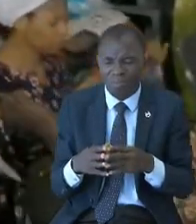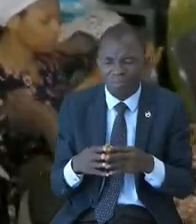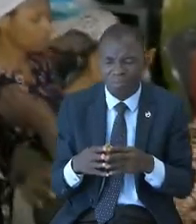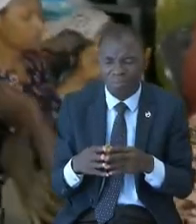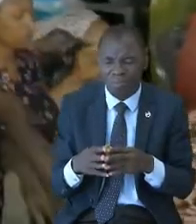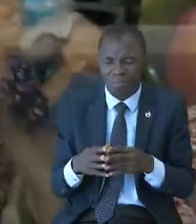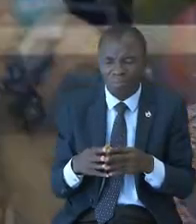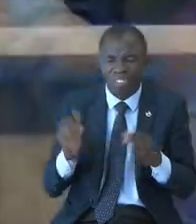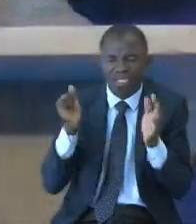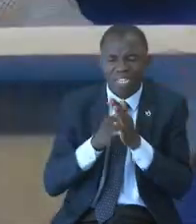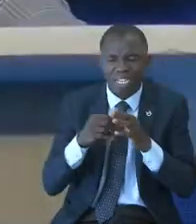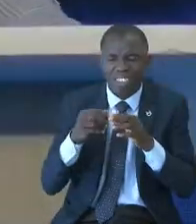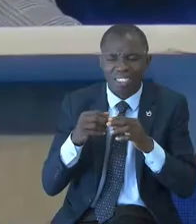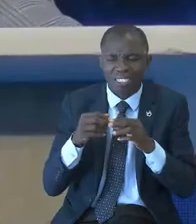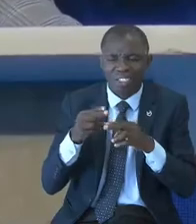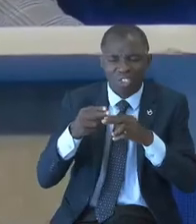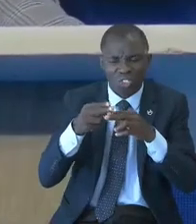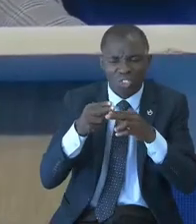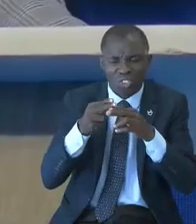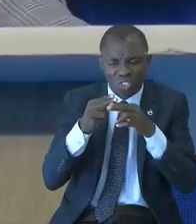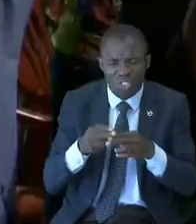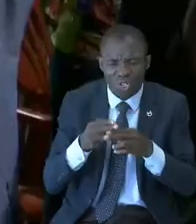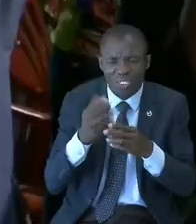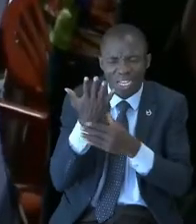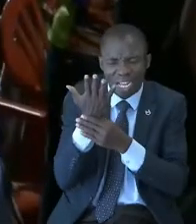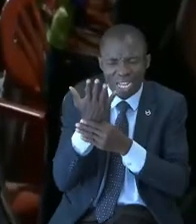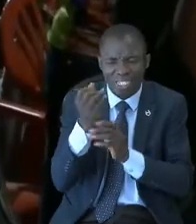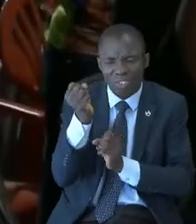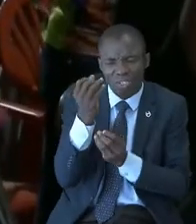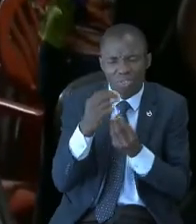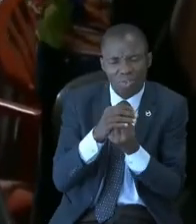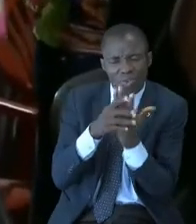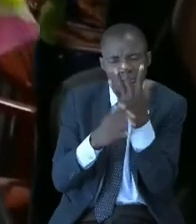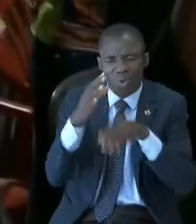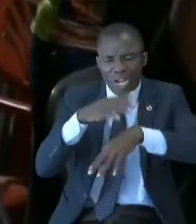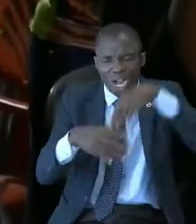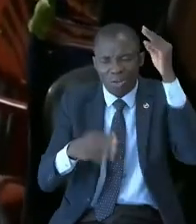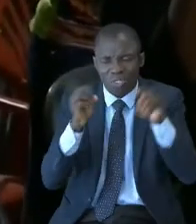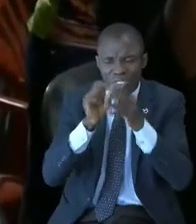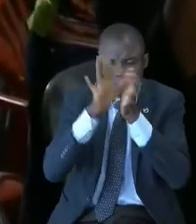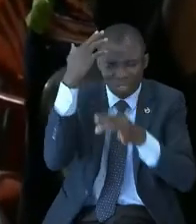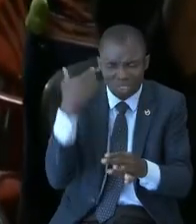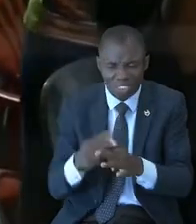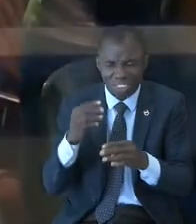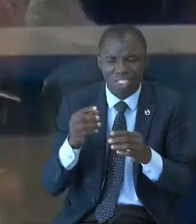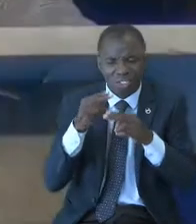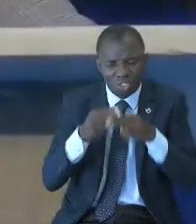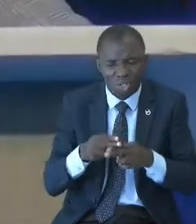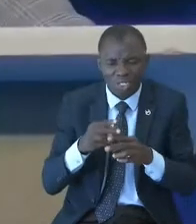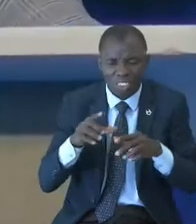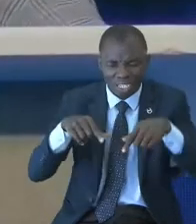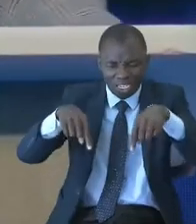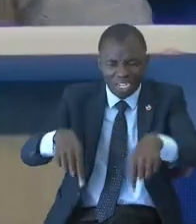That short hand, grow out right now. Short leg, grow out right